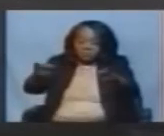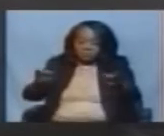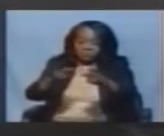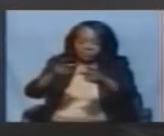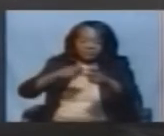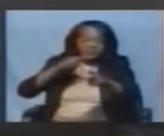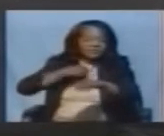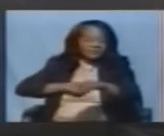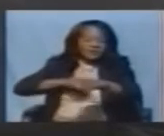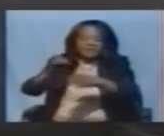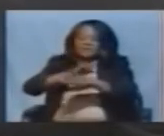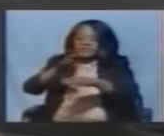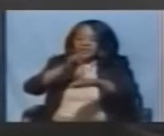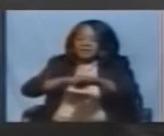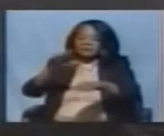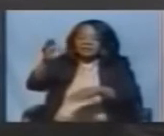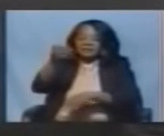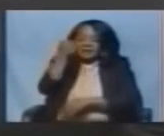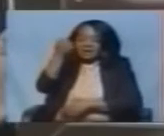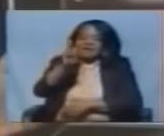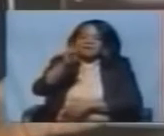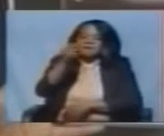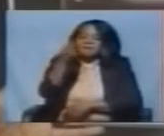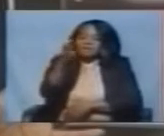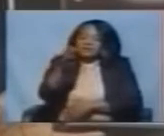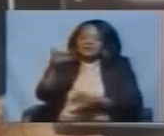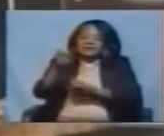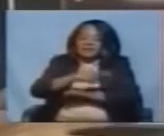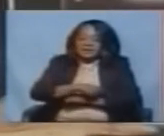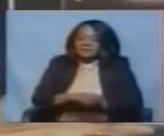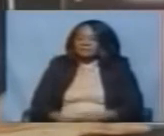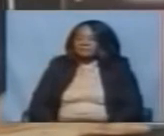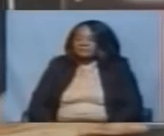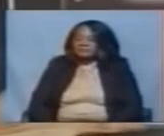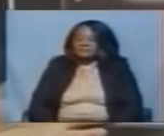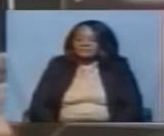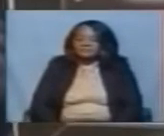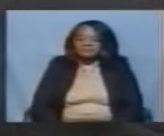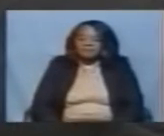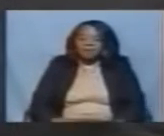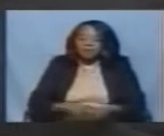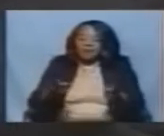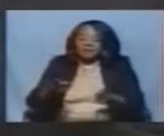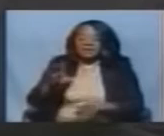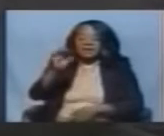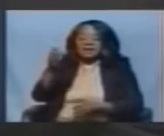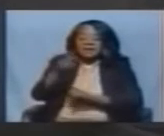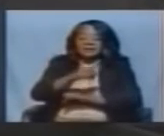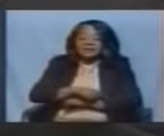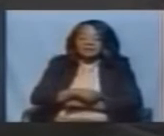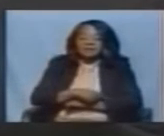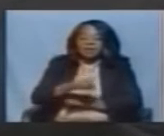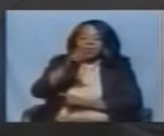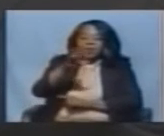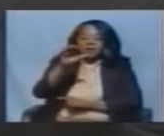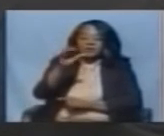important process to do, you see. Because if you don't together, do that, you're probably already taking 40 days. No, I'll tell you. It takes eight days. It takes 88 days to